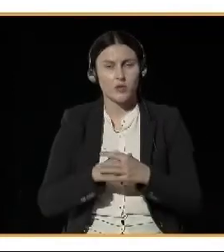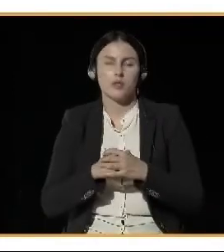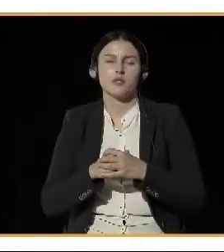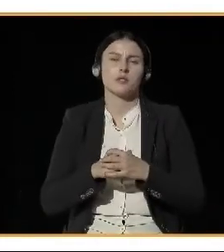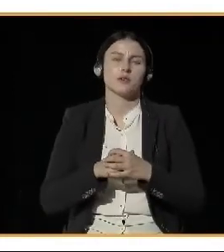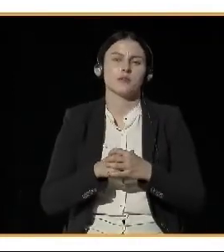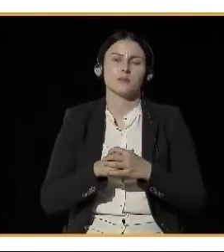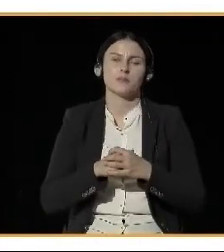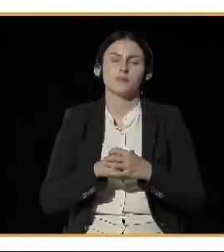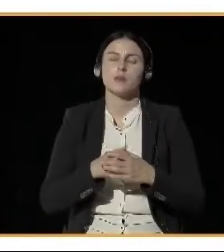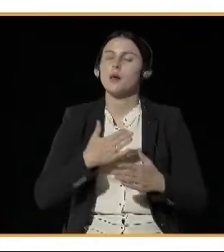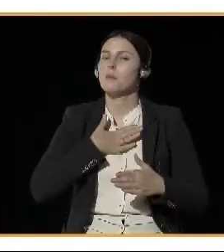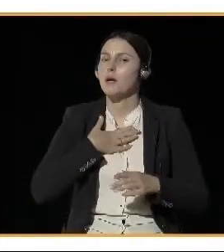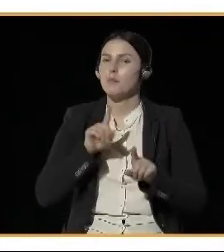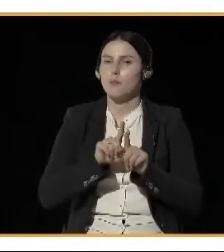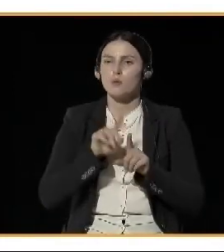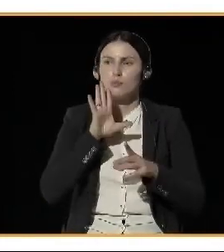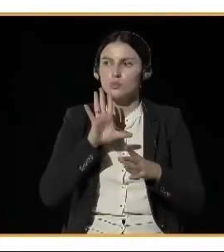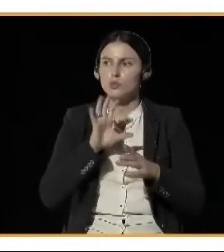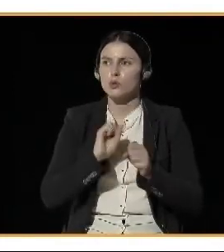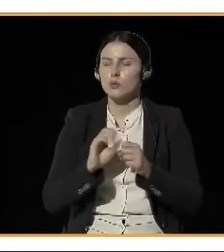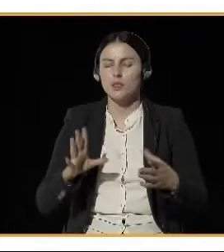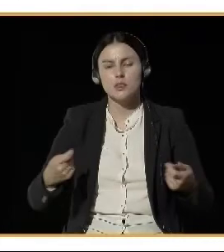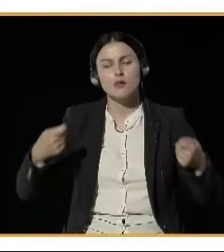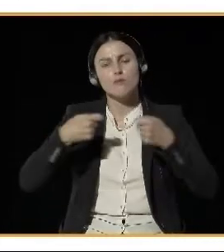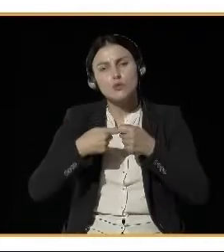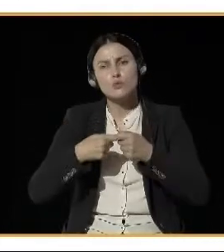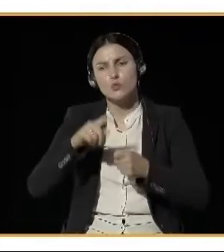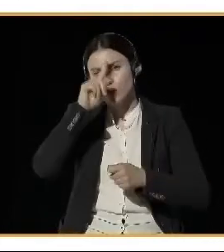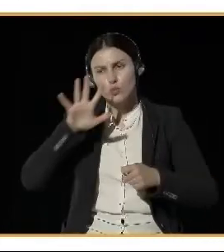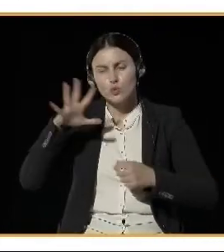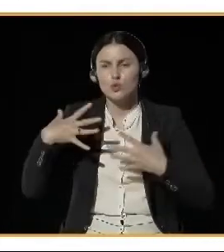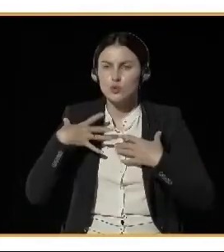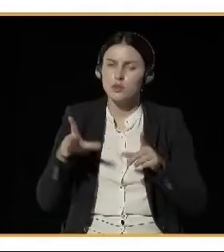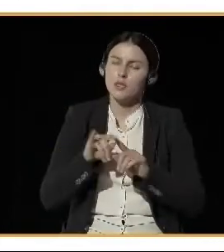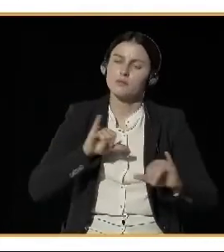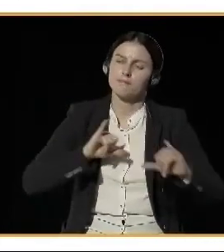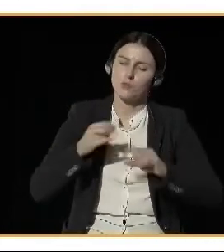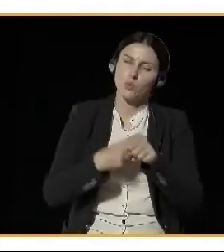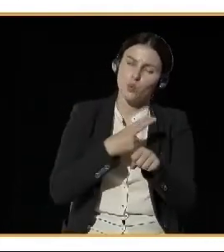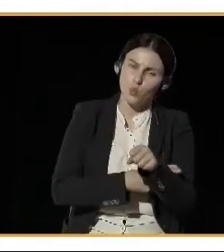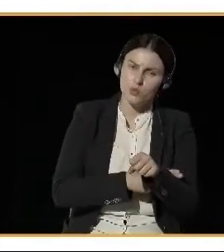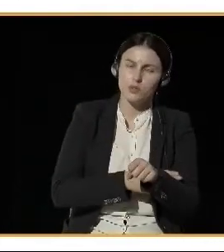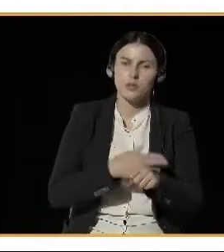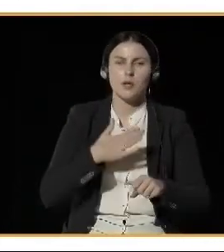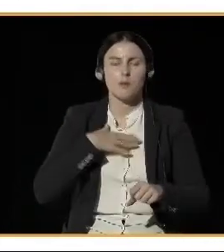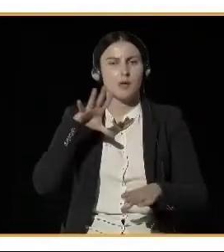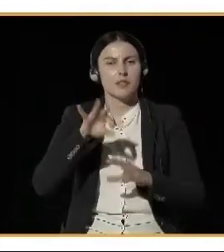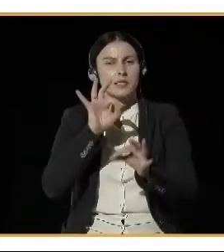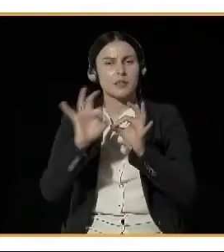social participation, social inclusion. So the